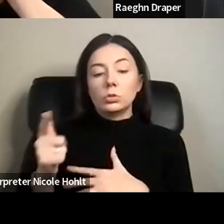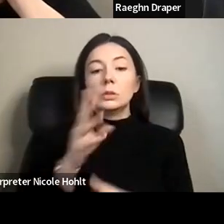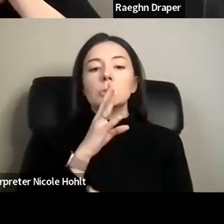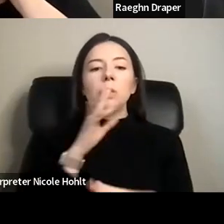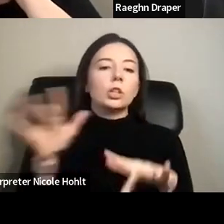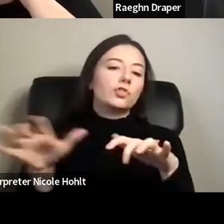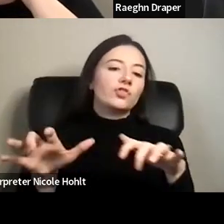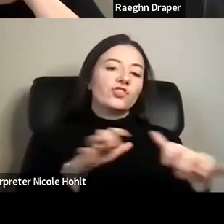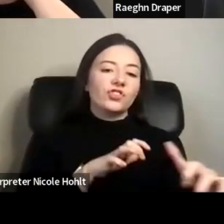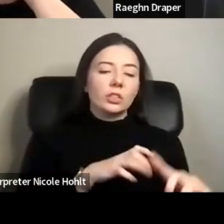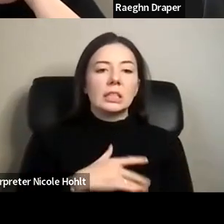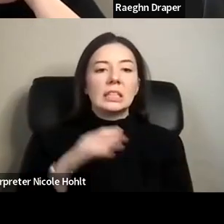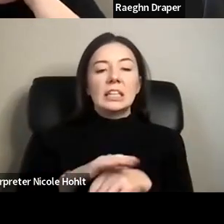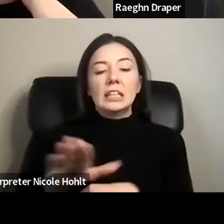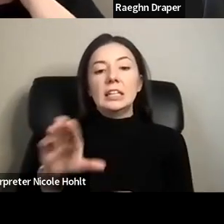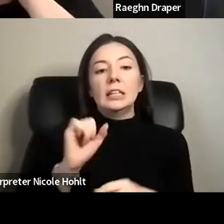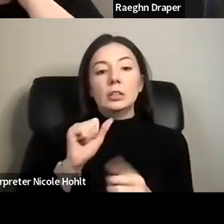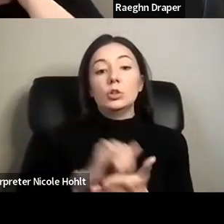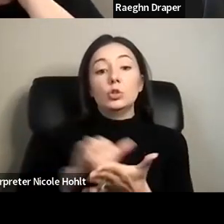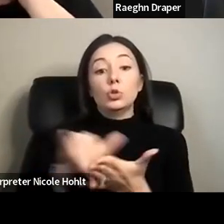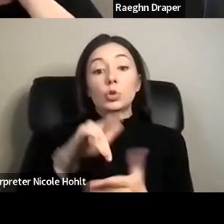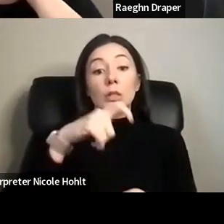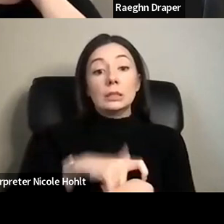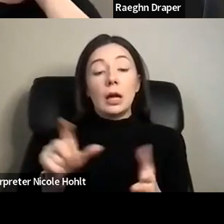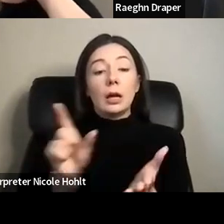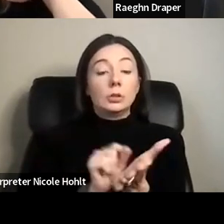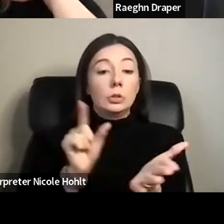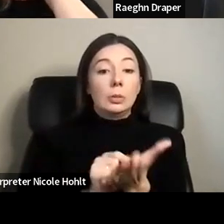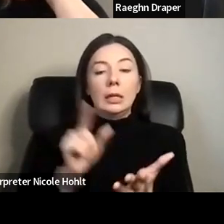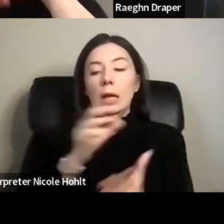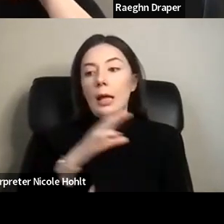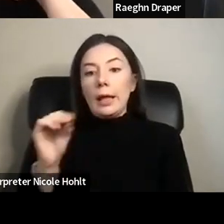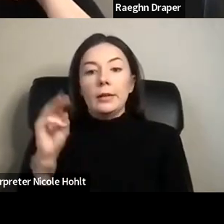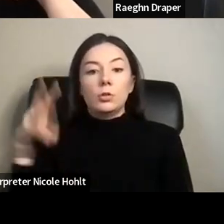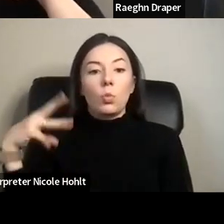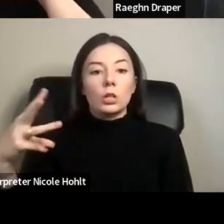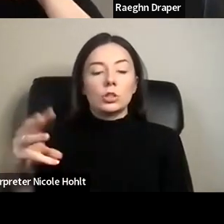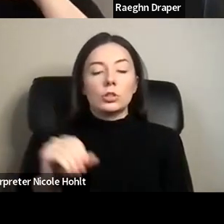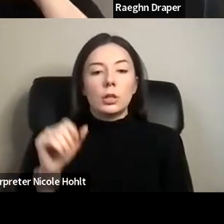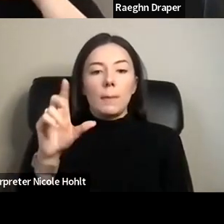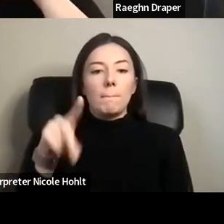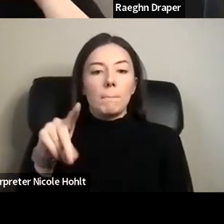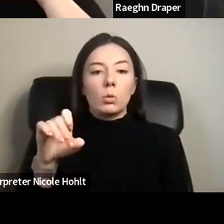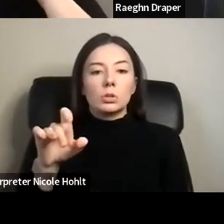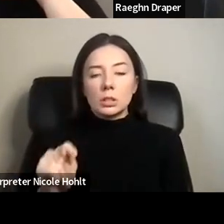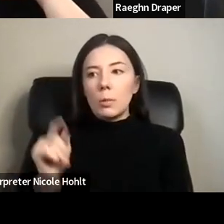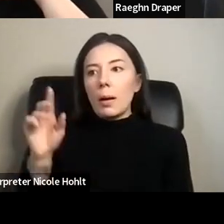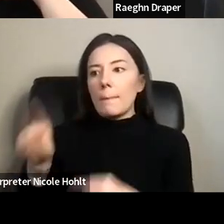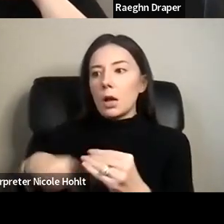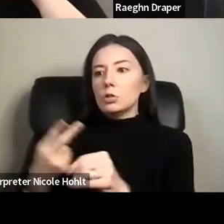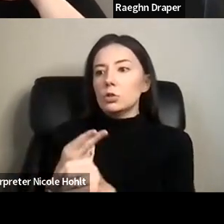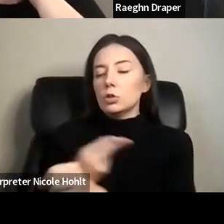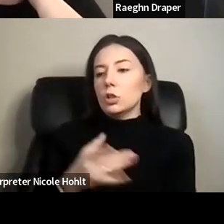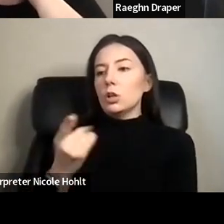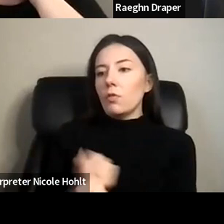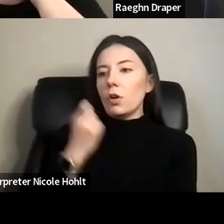in the New York Times and the Washington Post about the national using money from their ServSafe. A lot